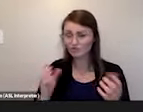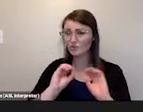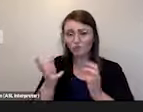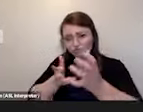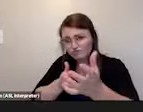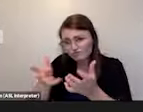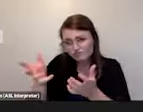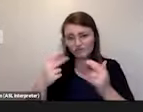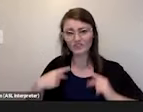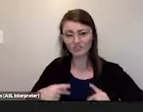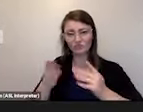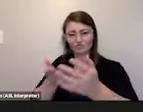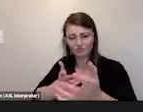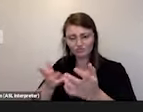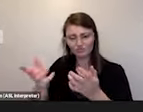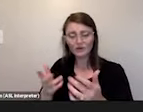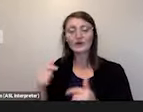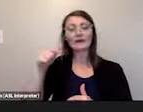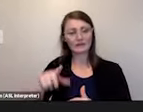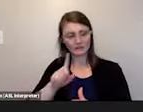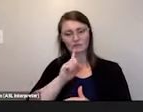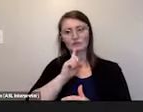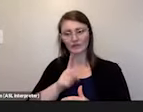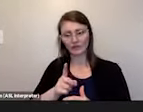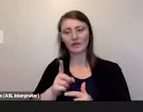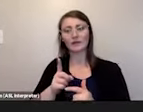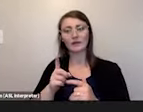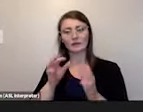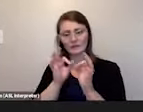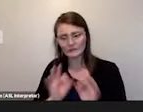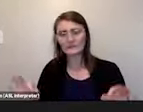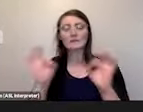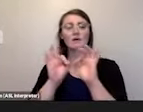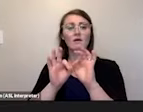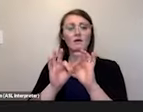caution and in some cases phobia of